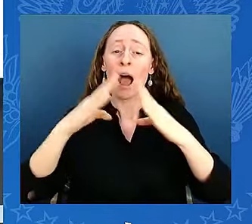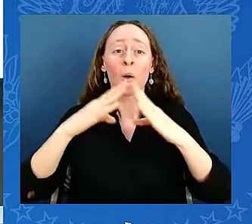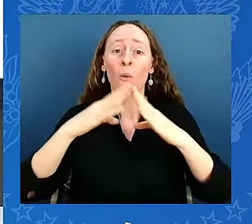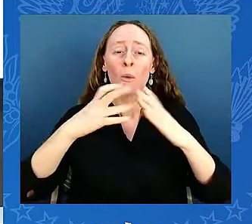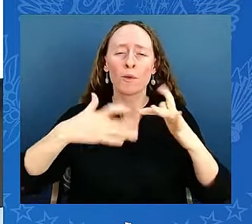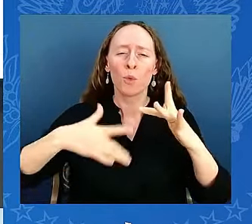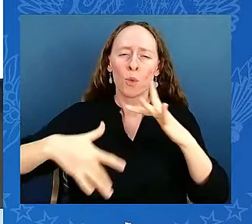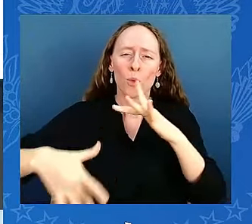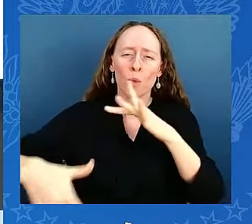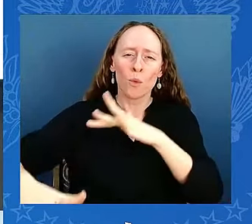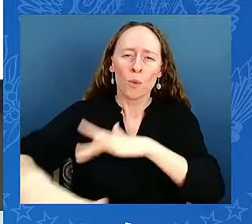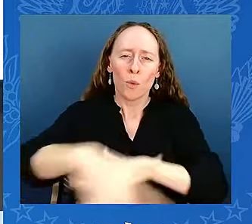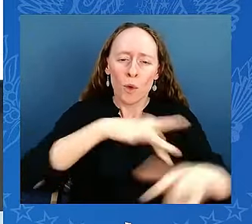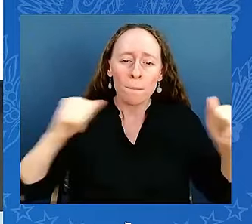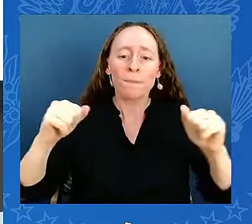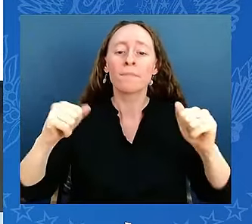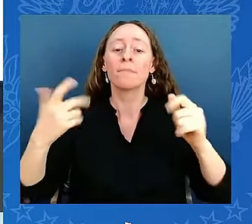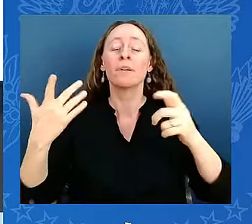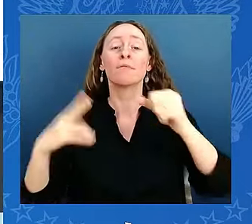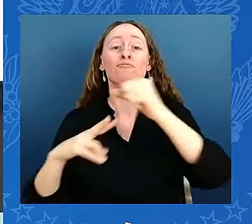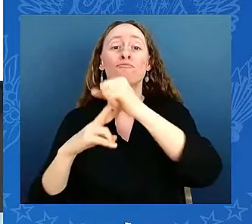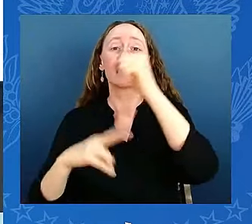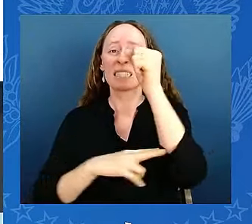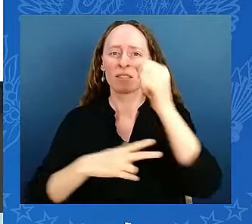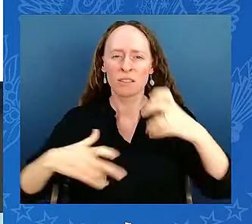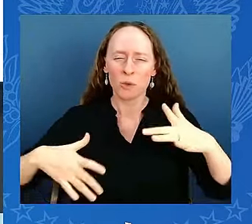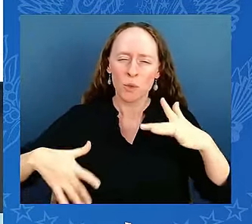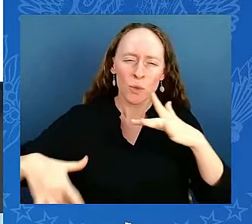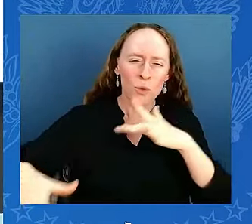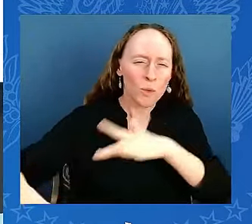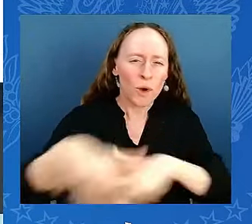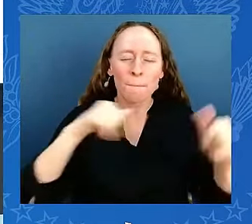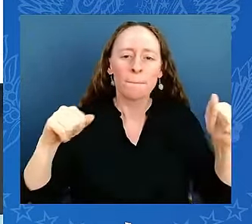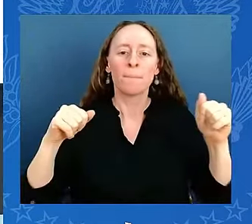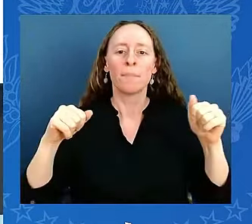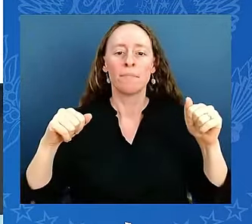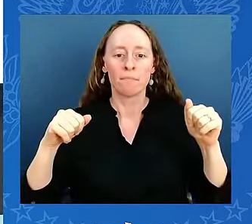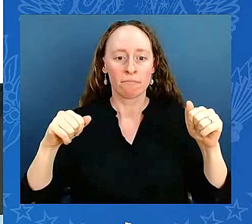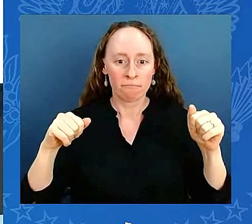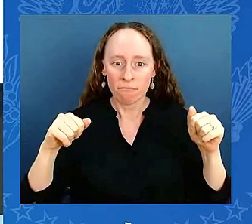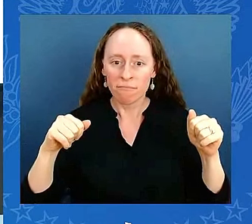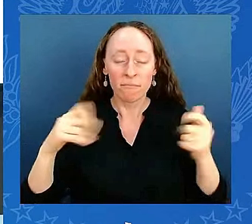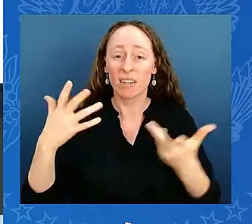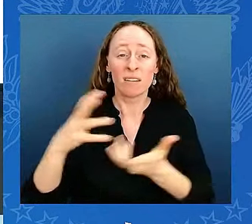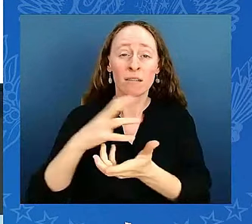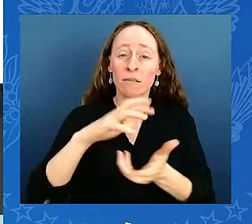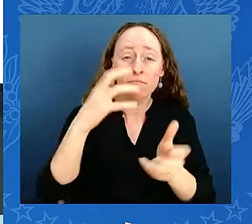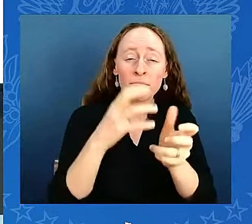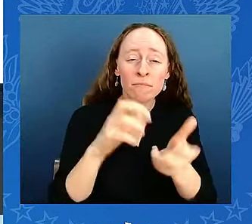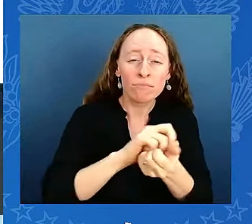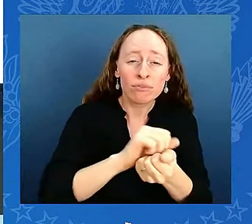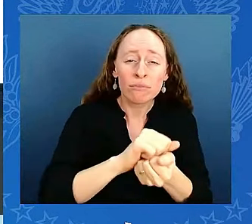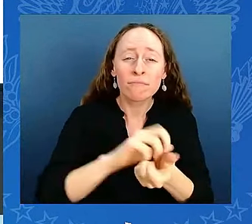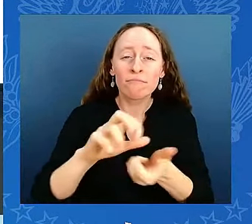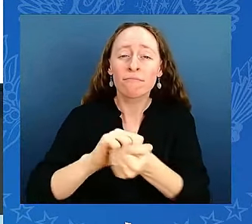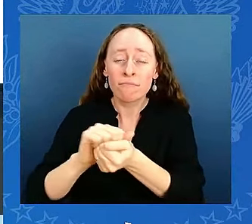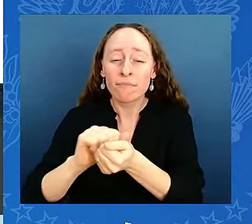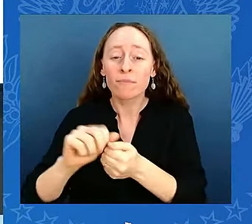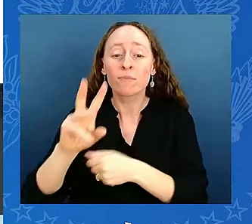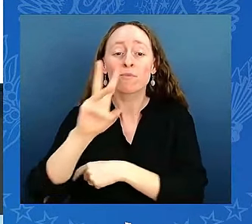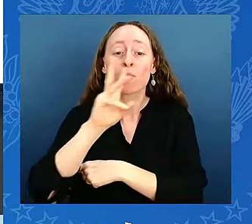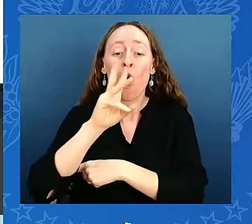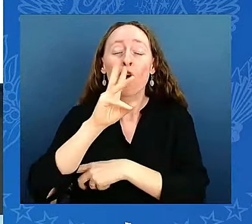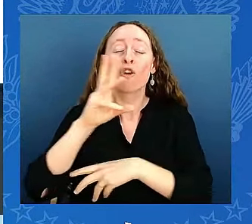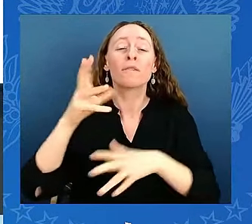or completely destroyed, critical infrastructure and water systems, electrical